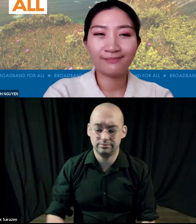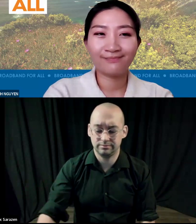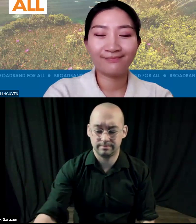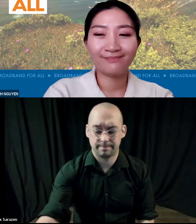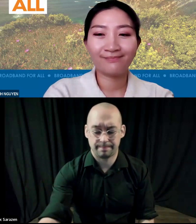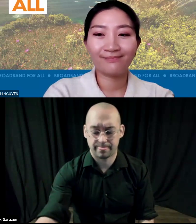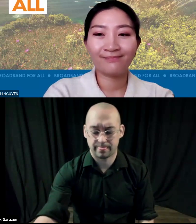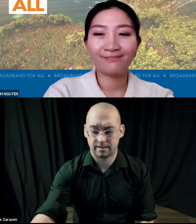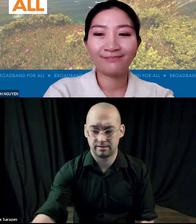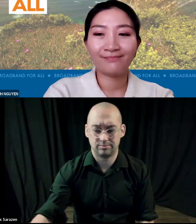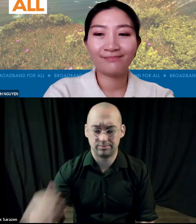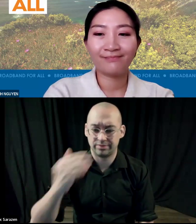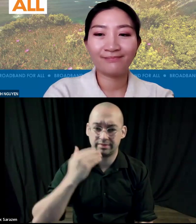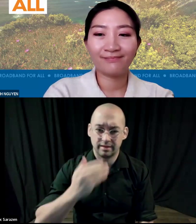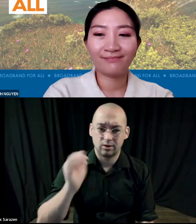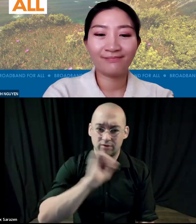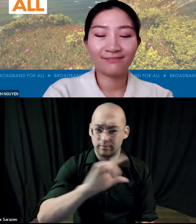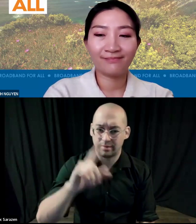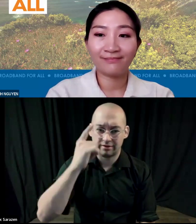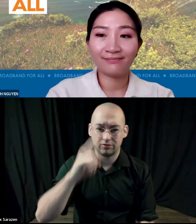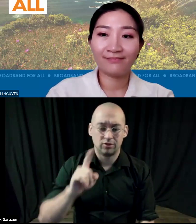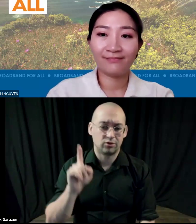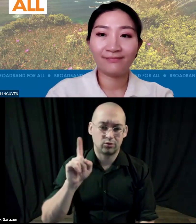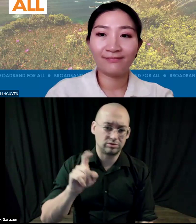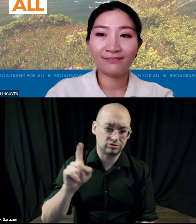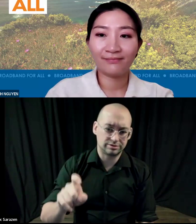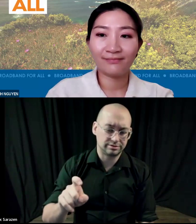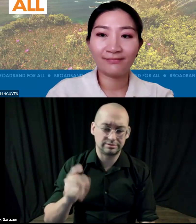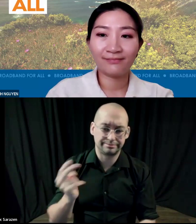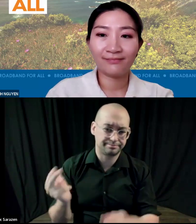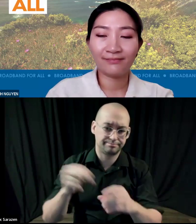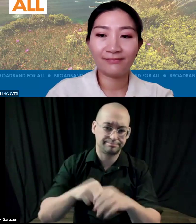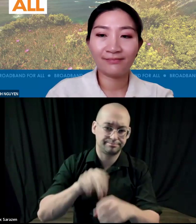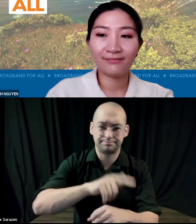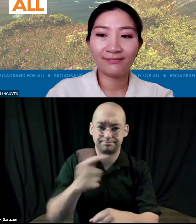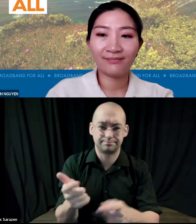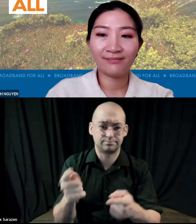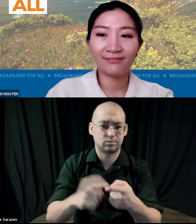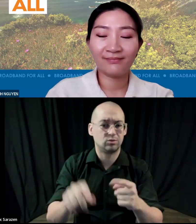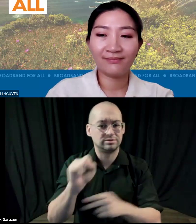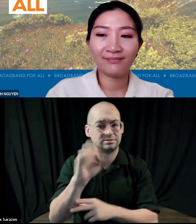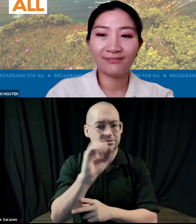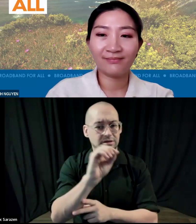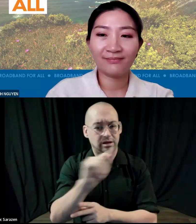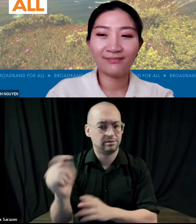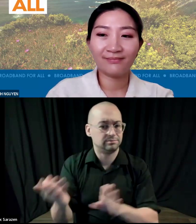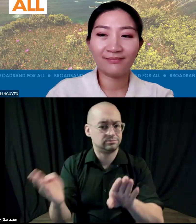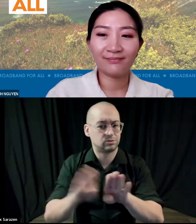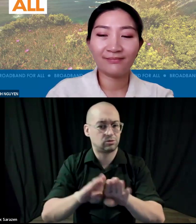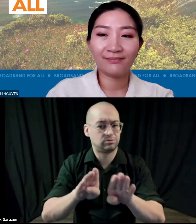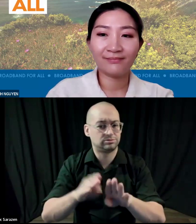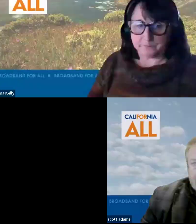Thank you, everyone, for your questions and your participation, and I'll pass it back to Scott to close us out this afternoon.